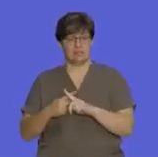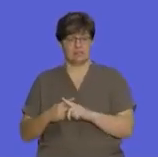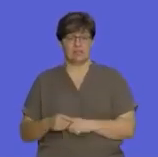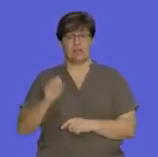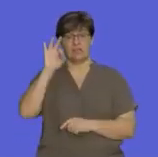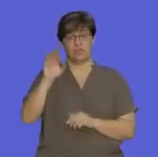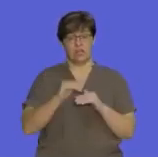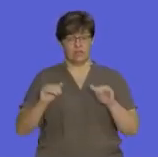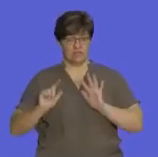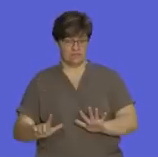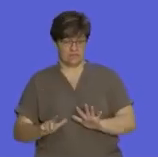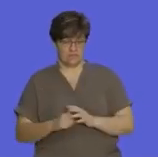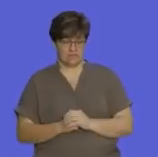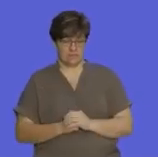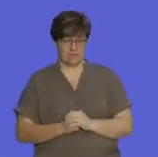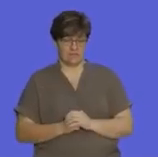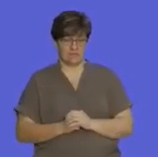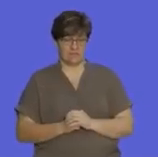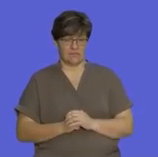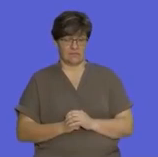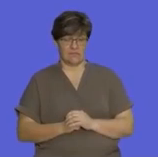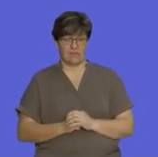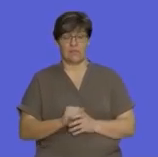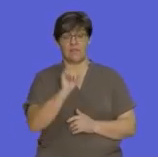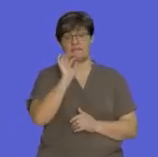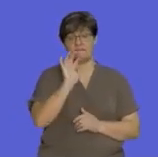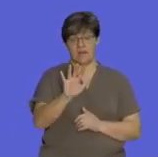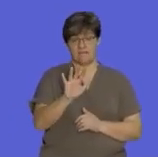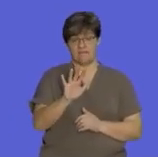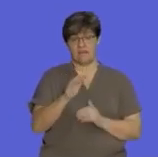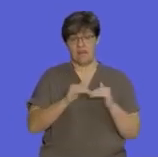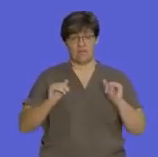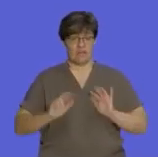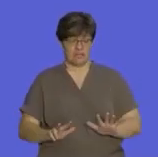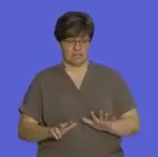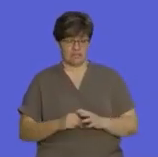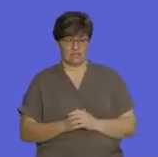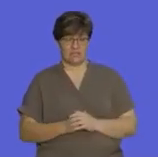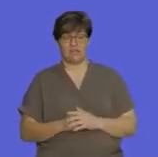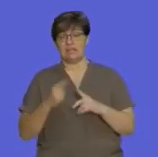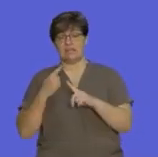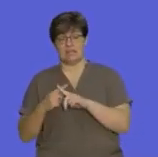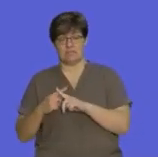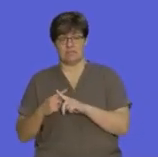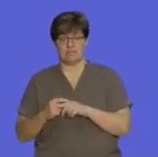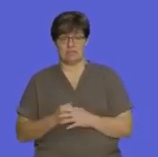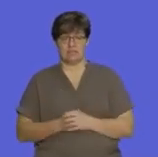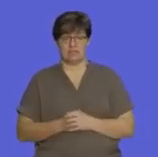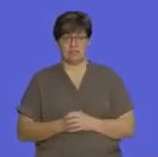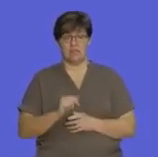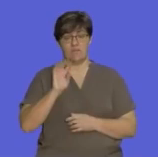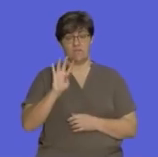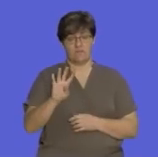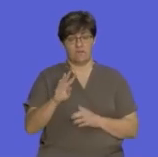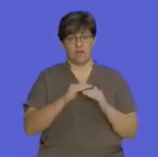out of 7. And this one is going to be 5 out of 8 multiplied by 4